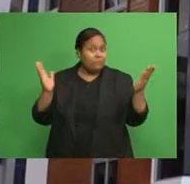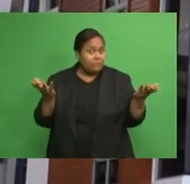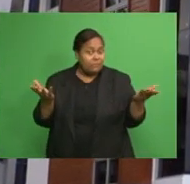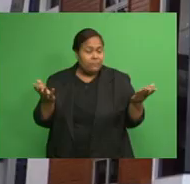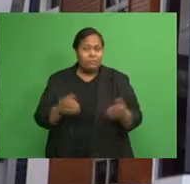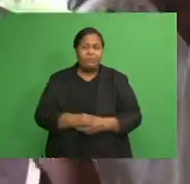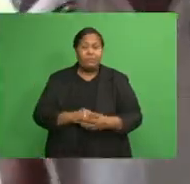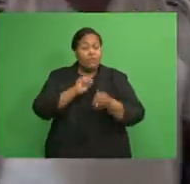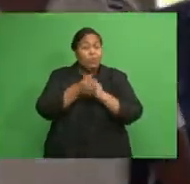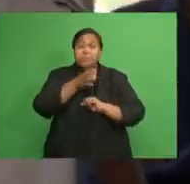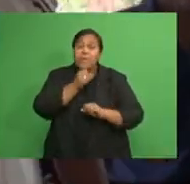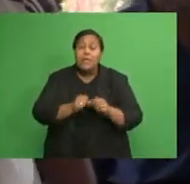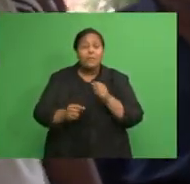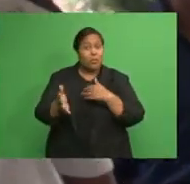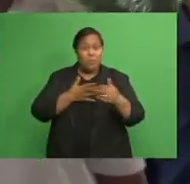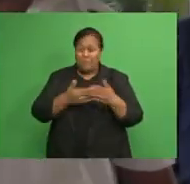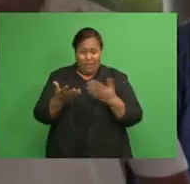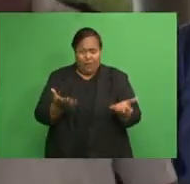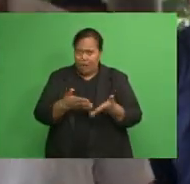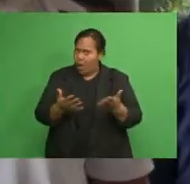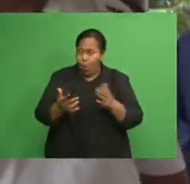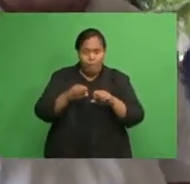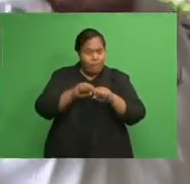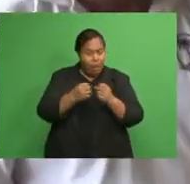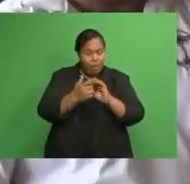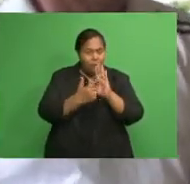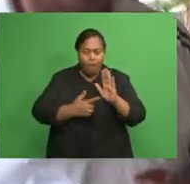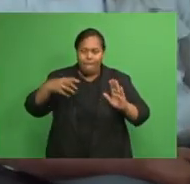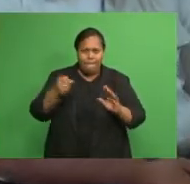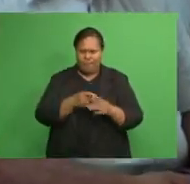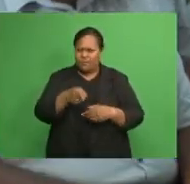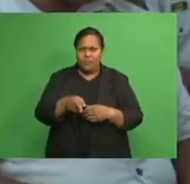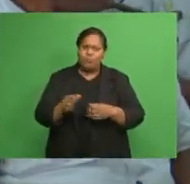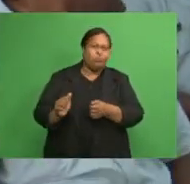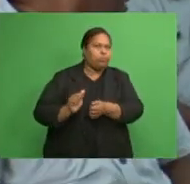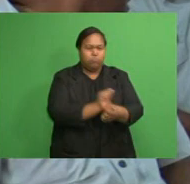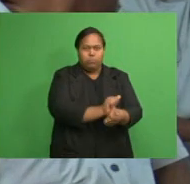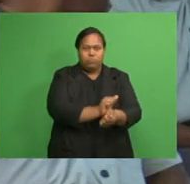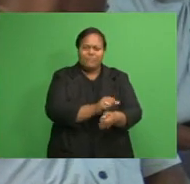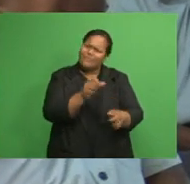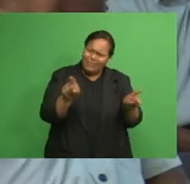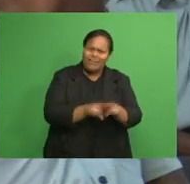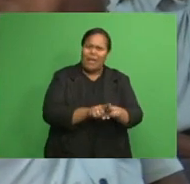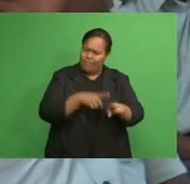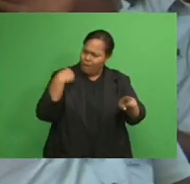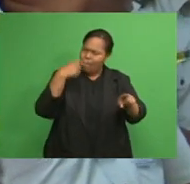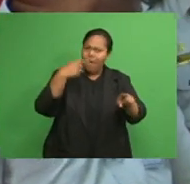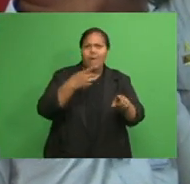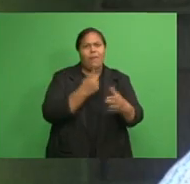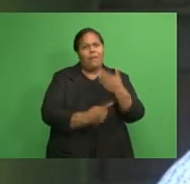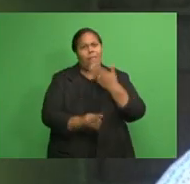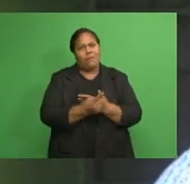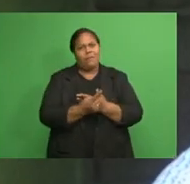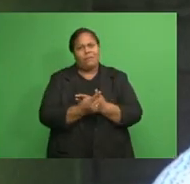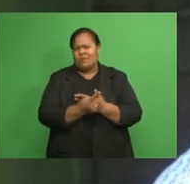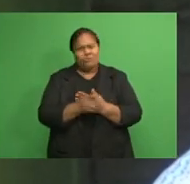sportsmen who break the law are given special treatment, and this has been prevalent in the corrections service. It is very disappointing and disturbing